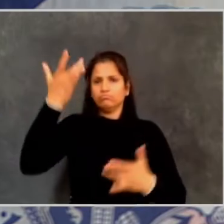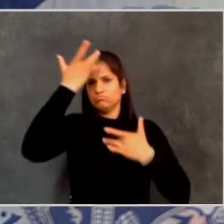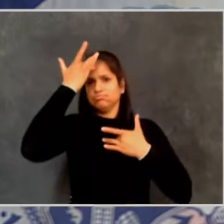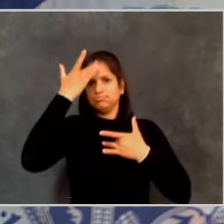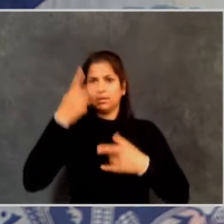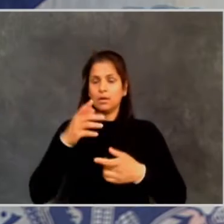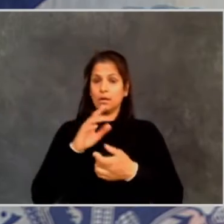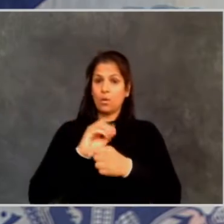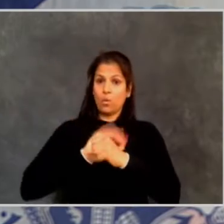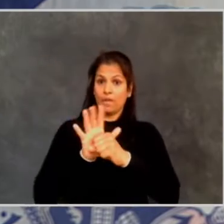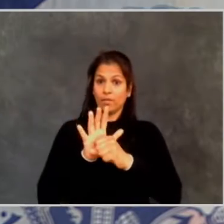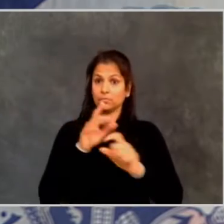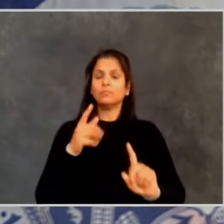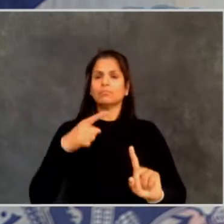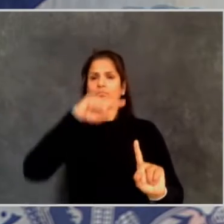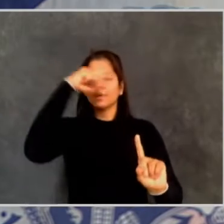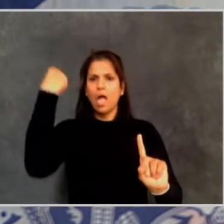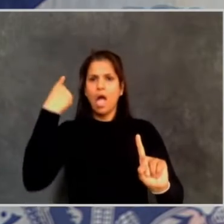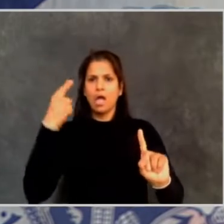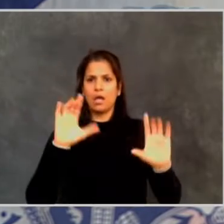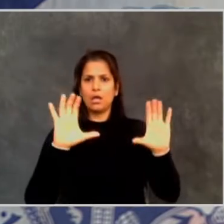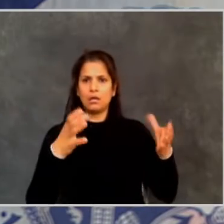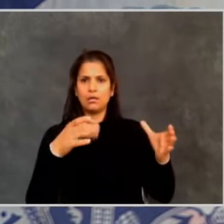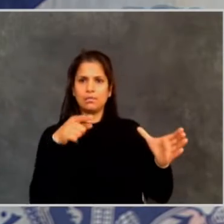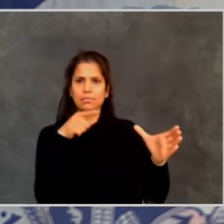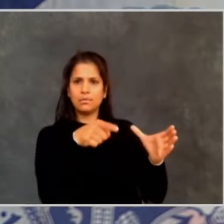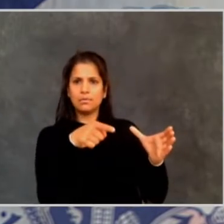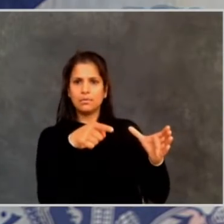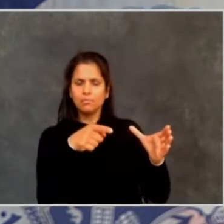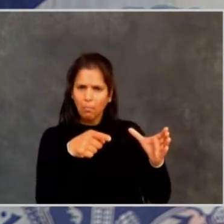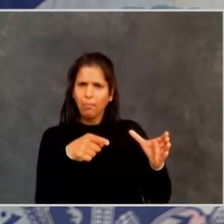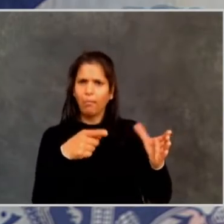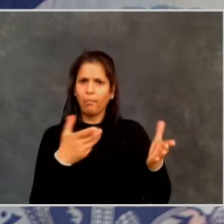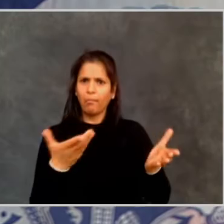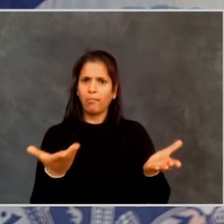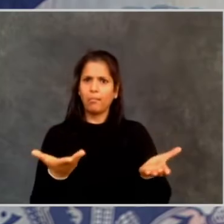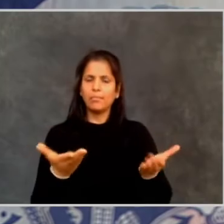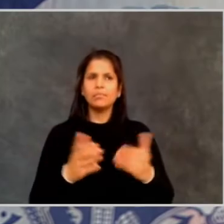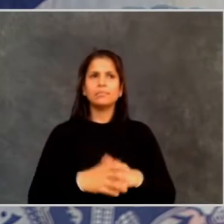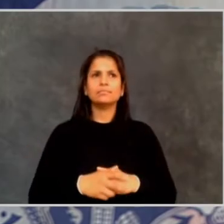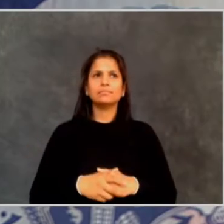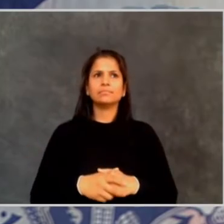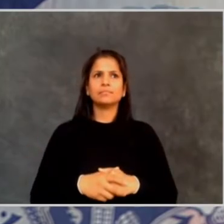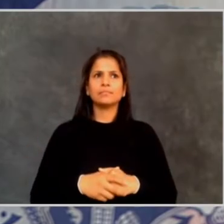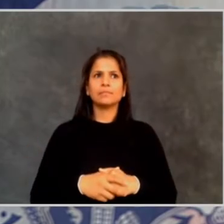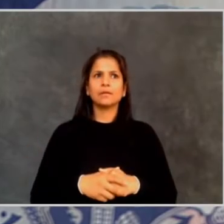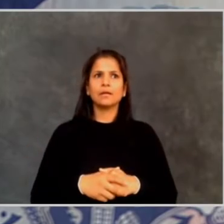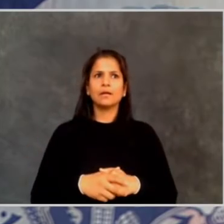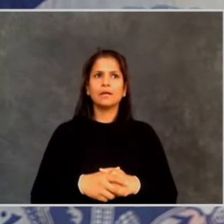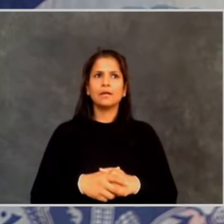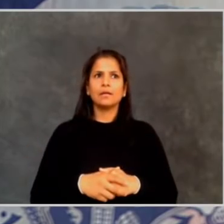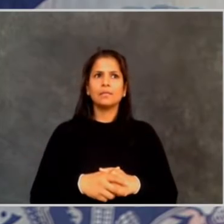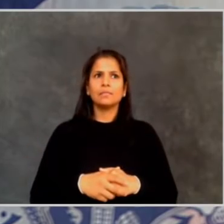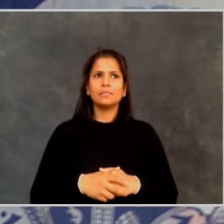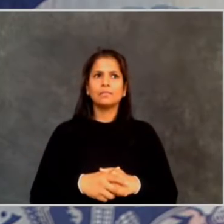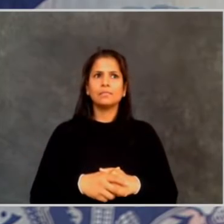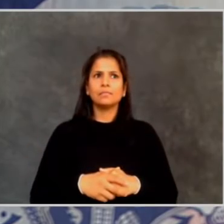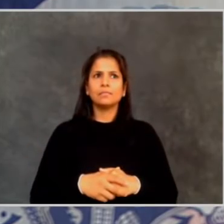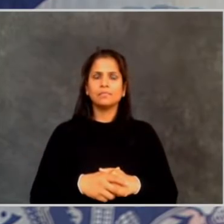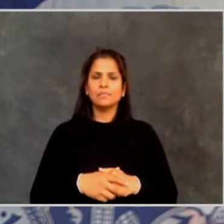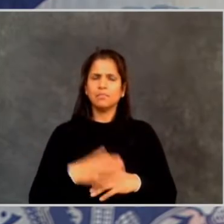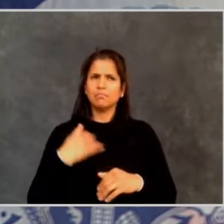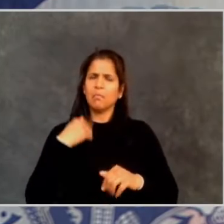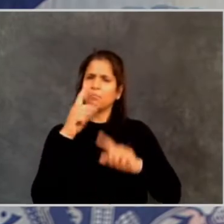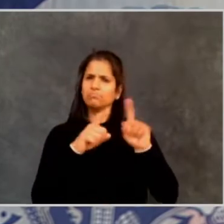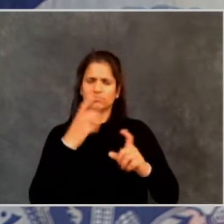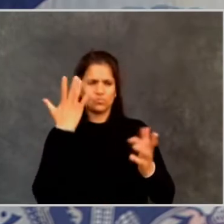community she comes from, the Latino community. But I think just first of all, it is a huge community in